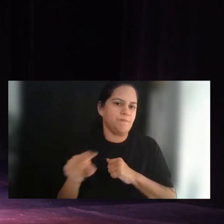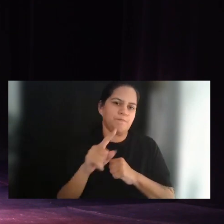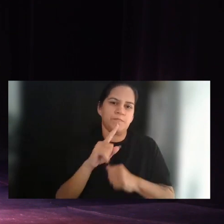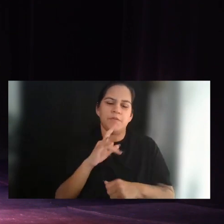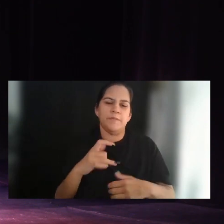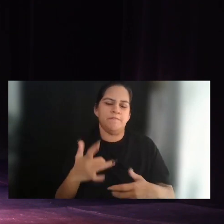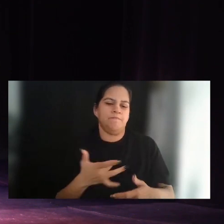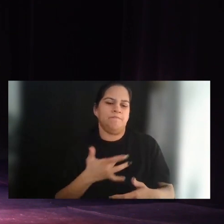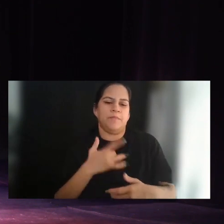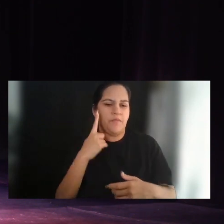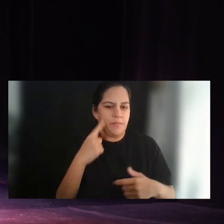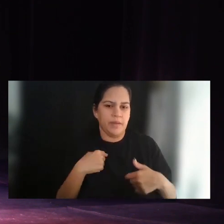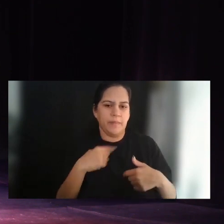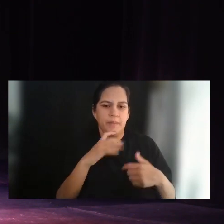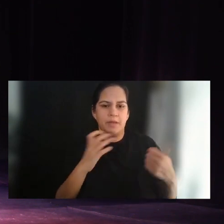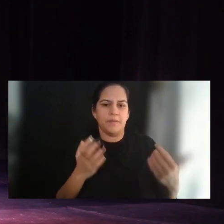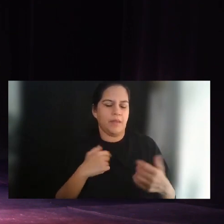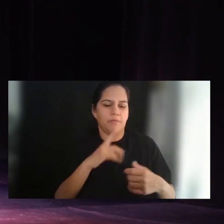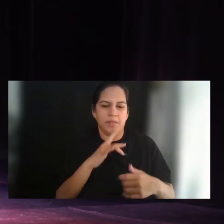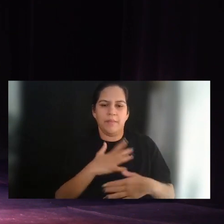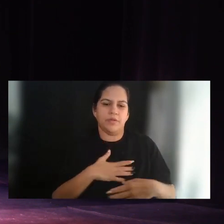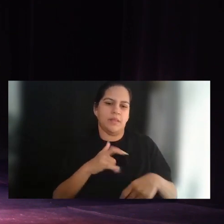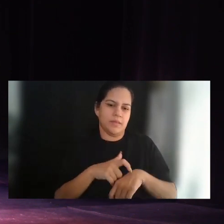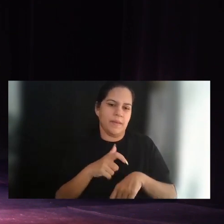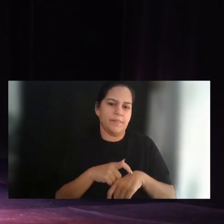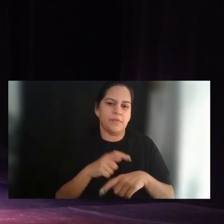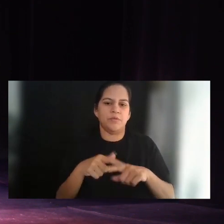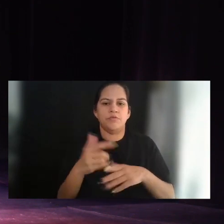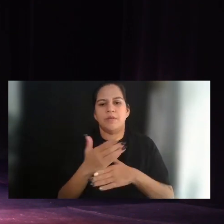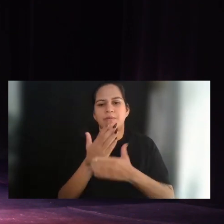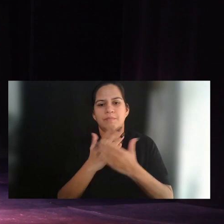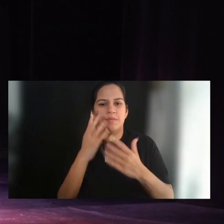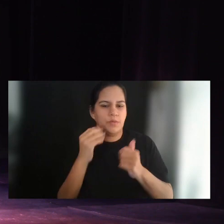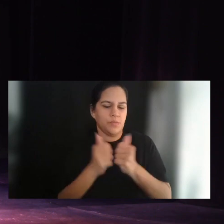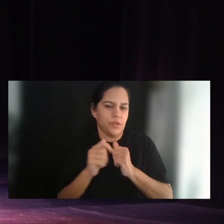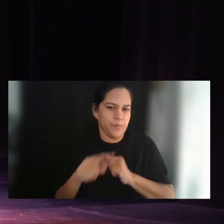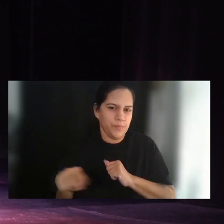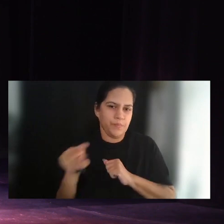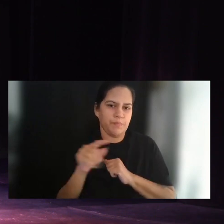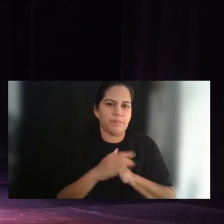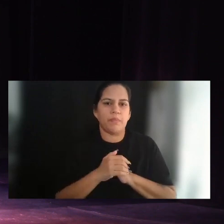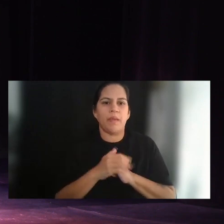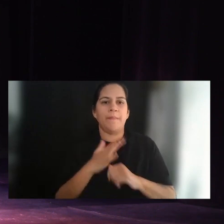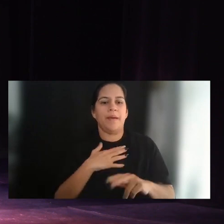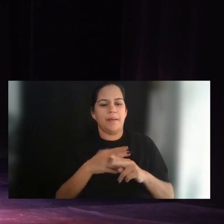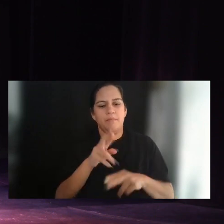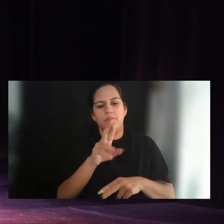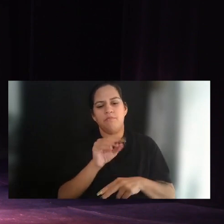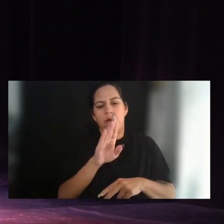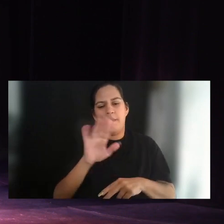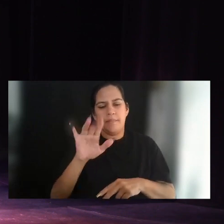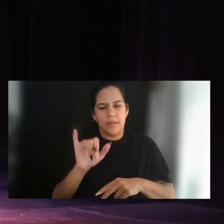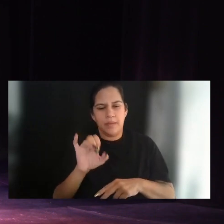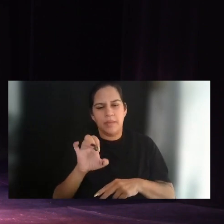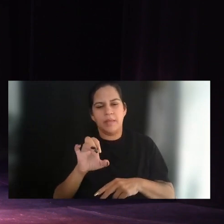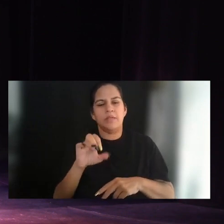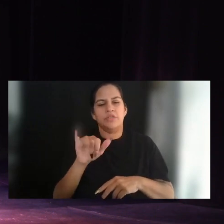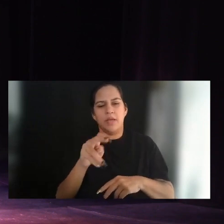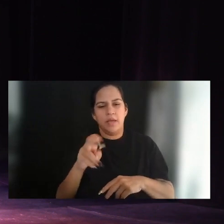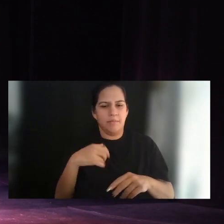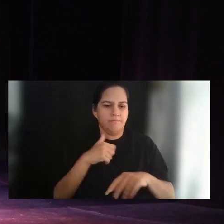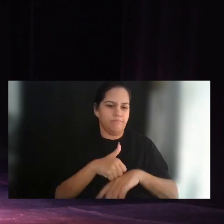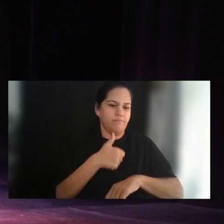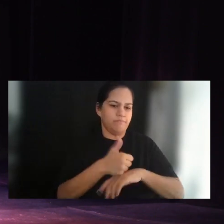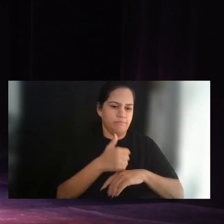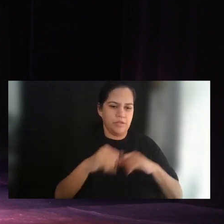really appreciate the time to share some experiences with you. So my name is Ravi Jain. I'm the founder of an international company based in Toronto, Canada, called